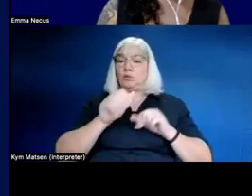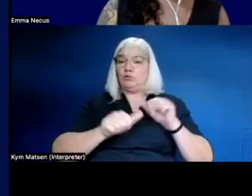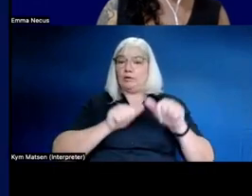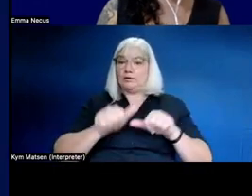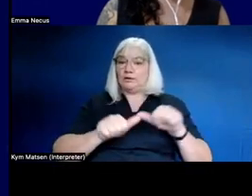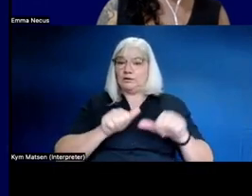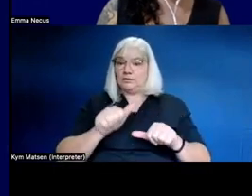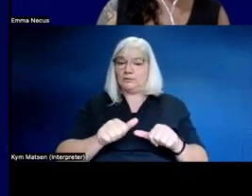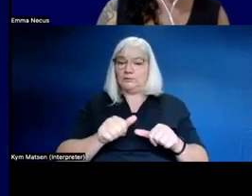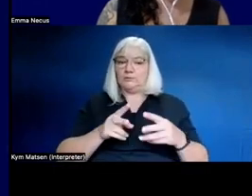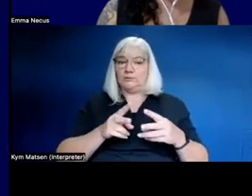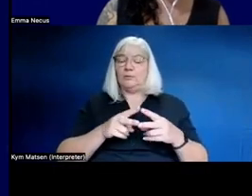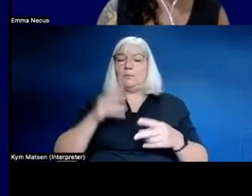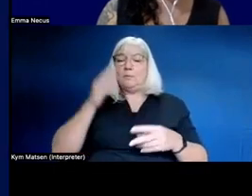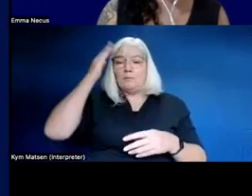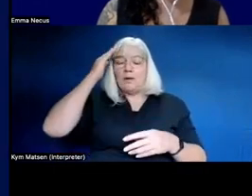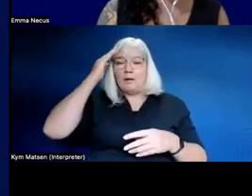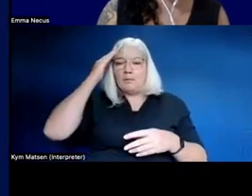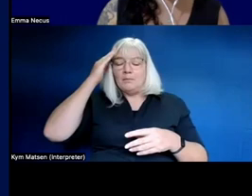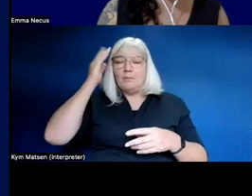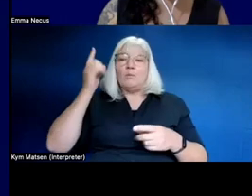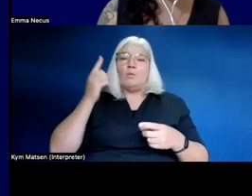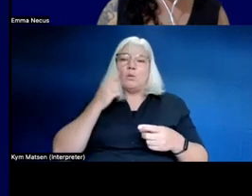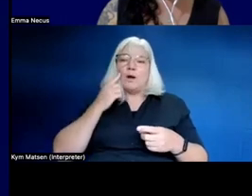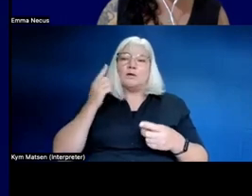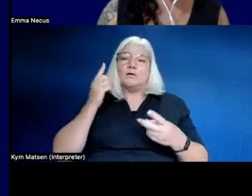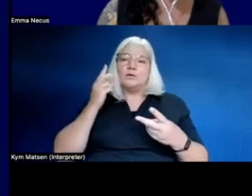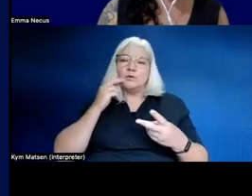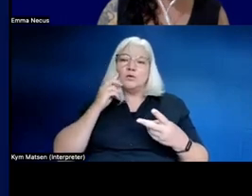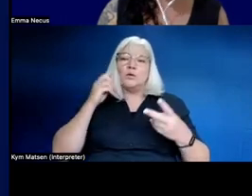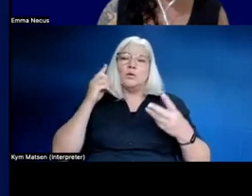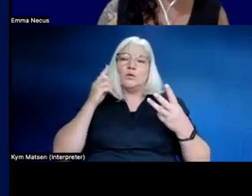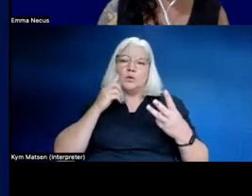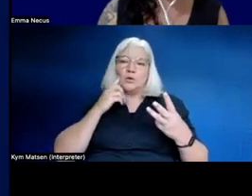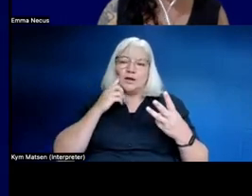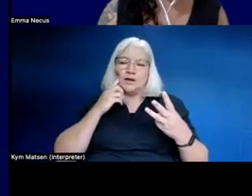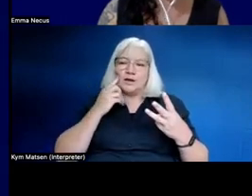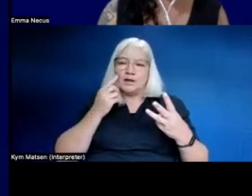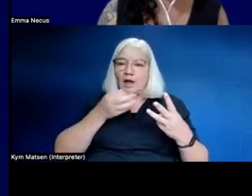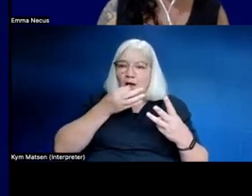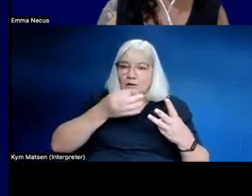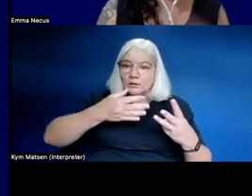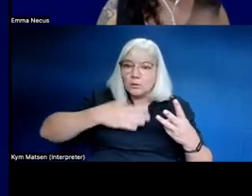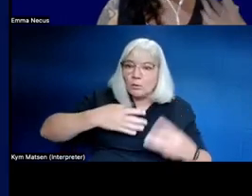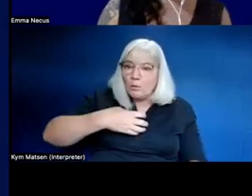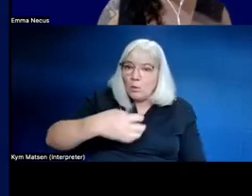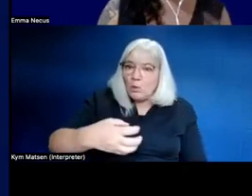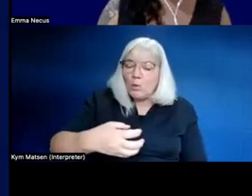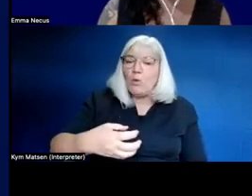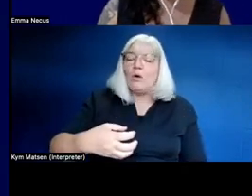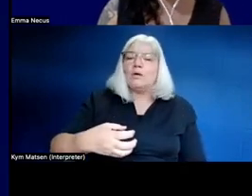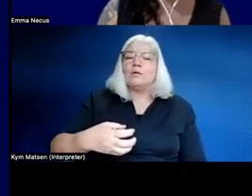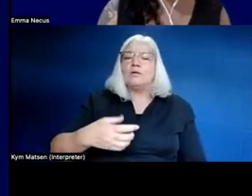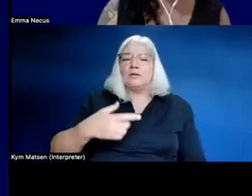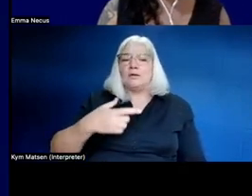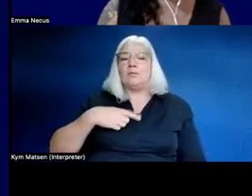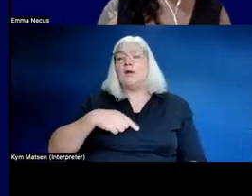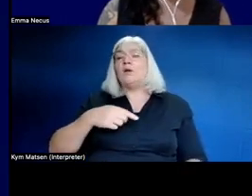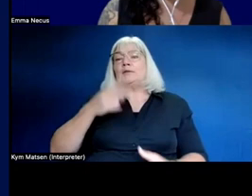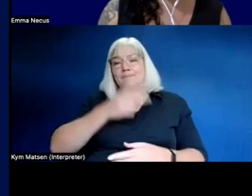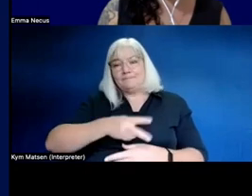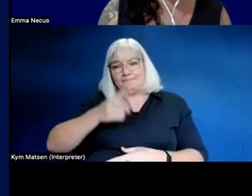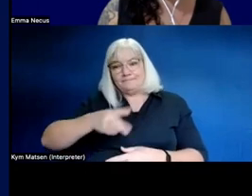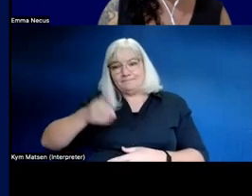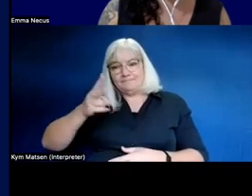were Mum counting her down with that 1, 2, 3 and asking her if she wants more. Because they've used this consistently in